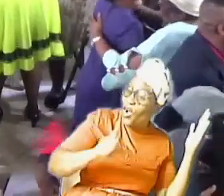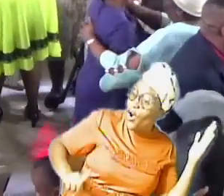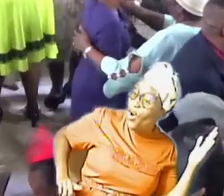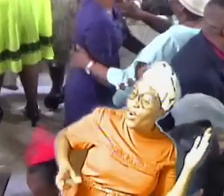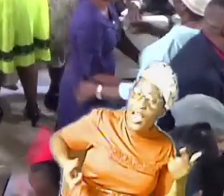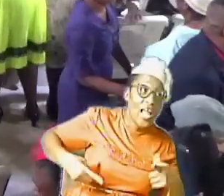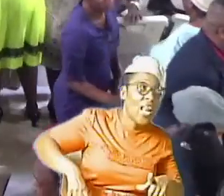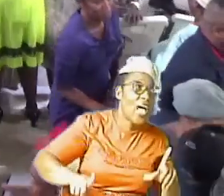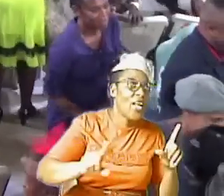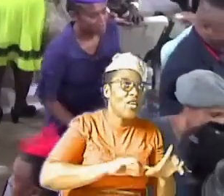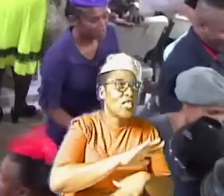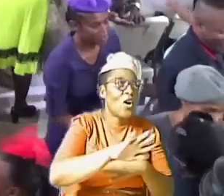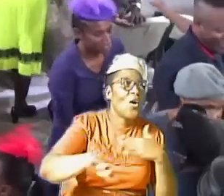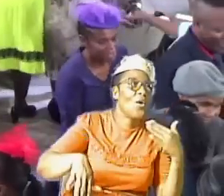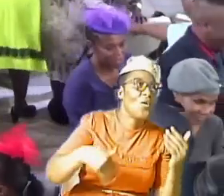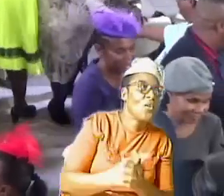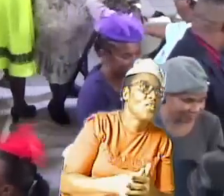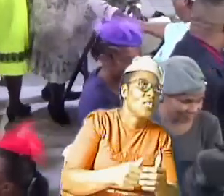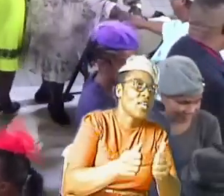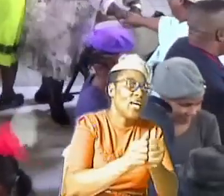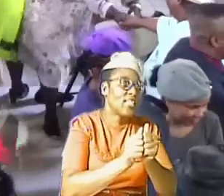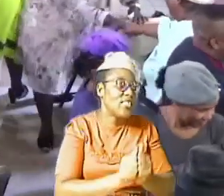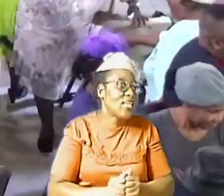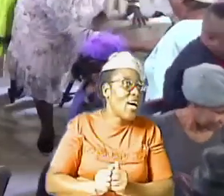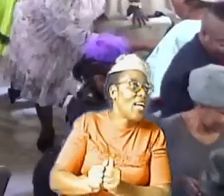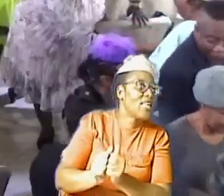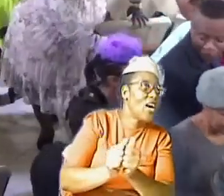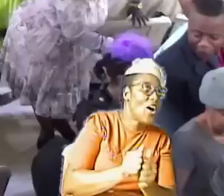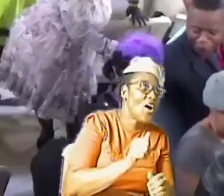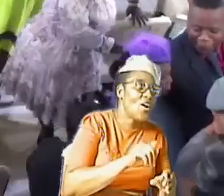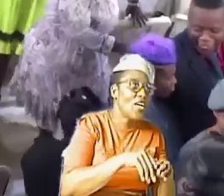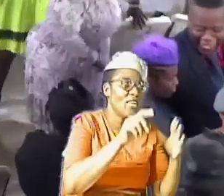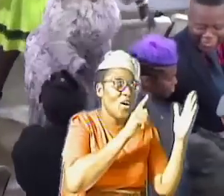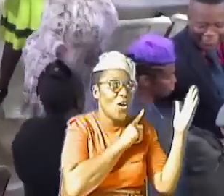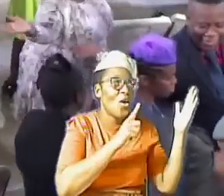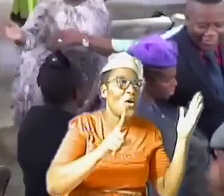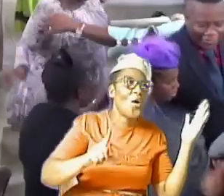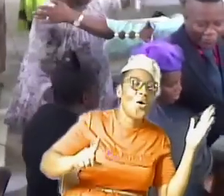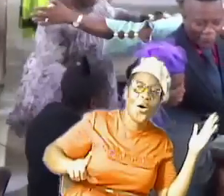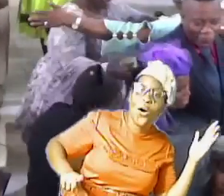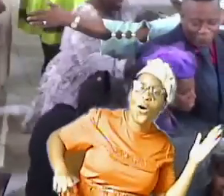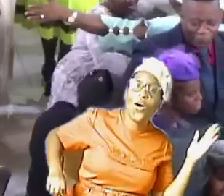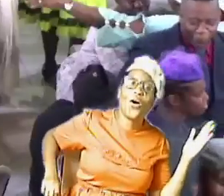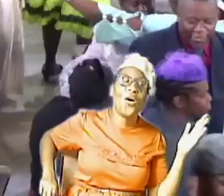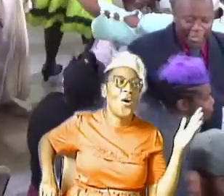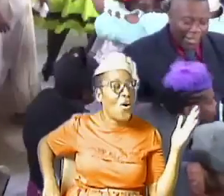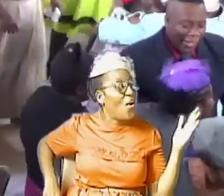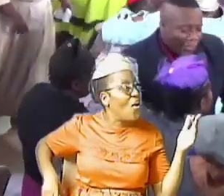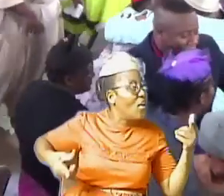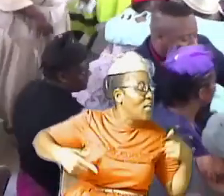Get together in the Lord. Let us all get together in the